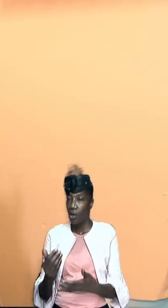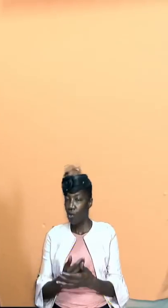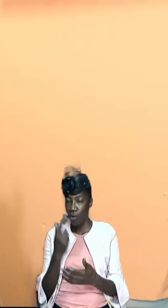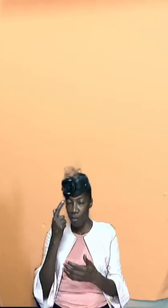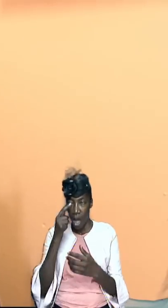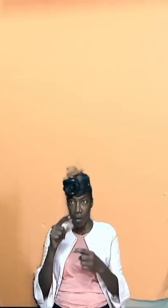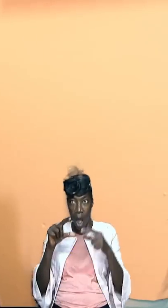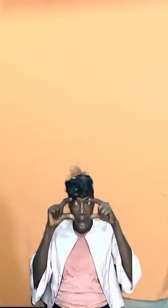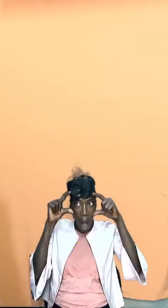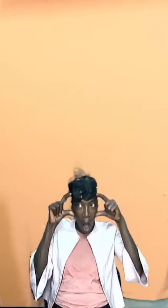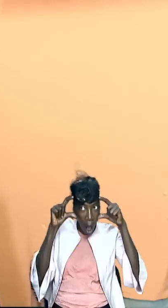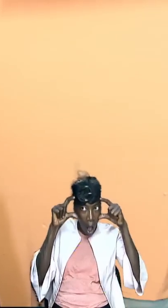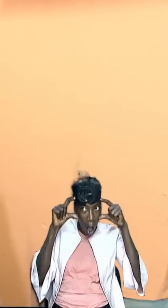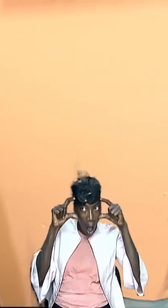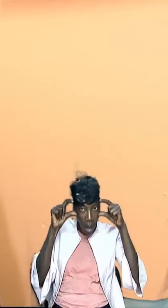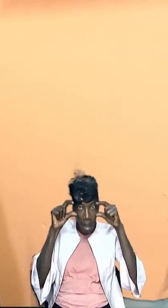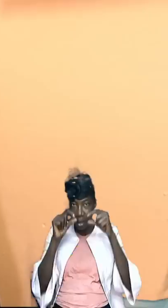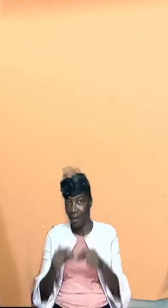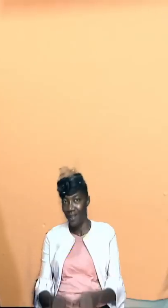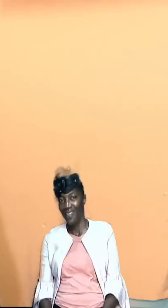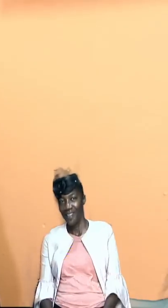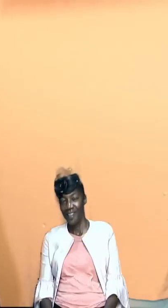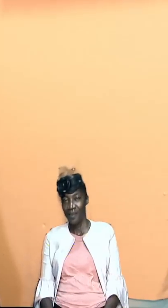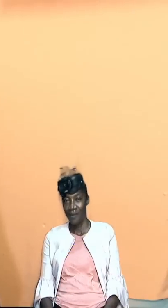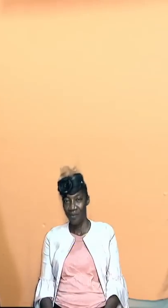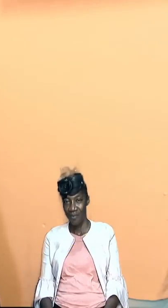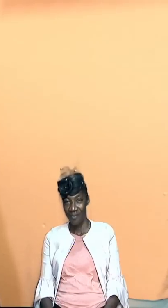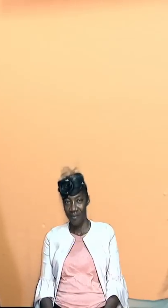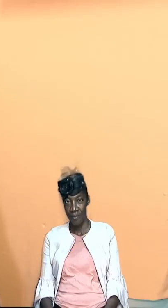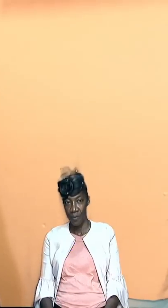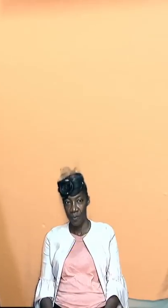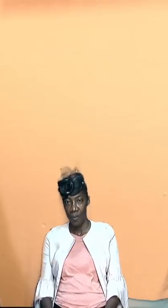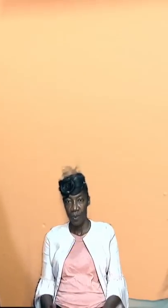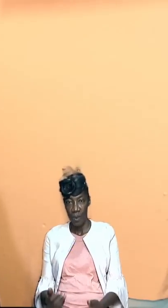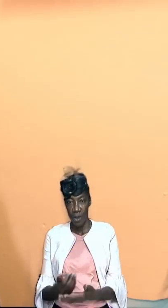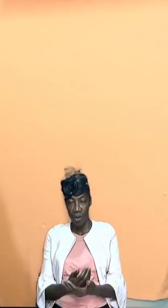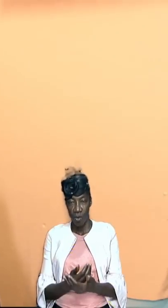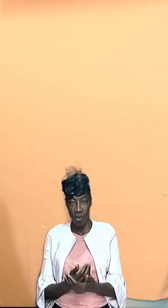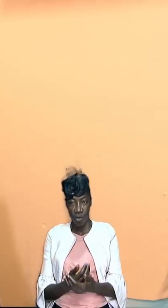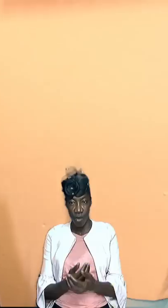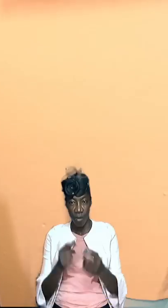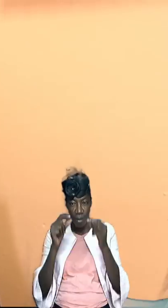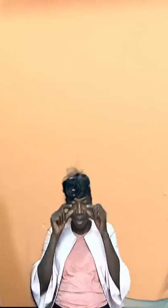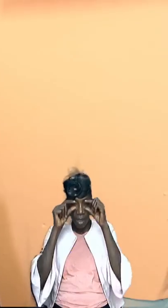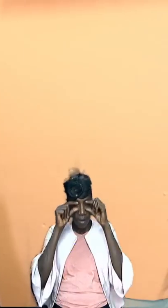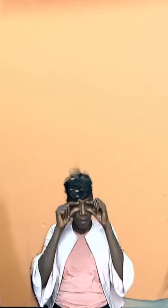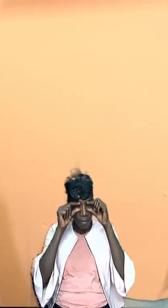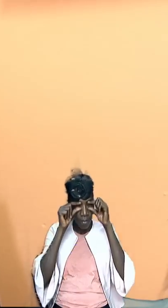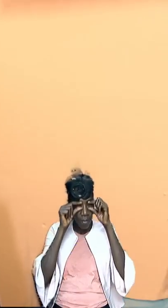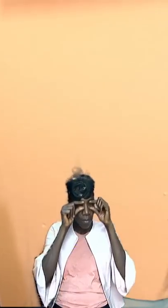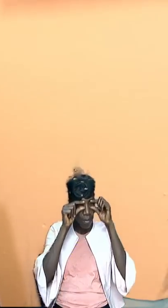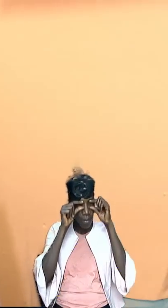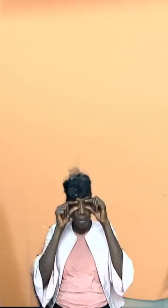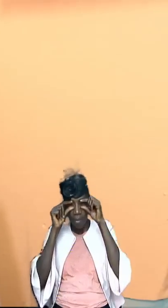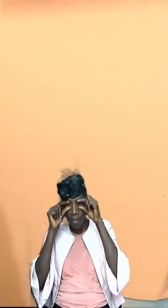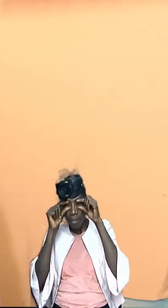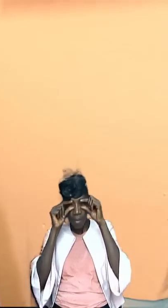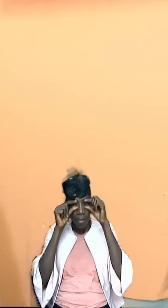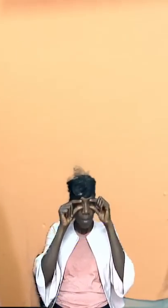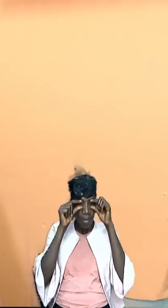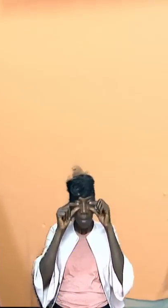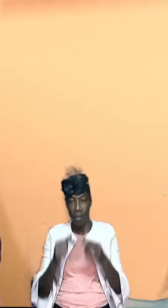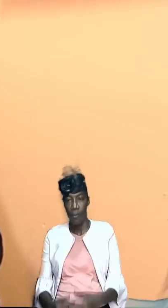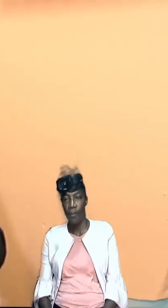big. Some would have eyes that, you know, recess. They're small and into the